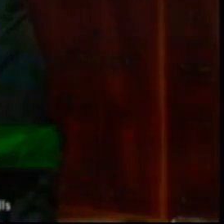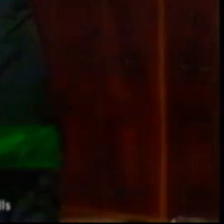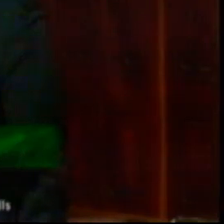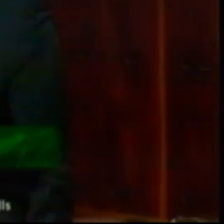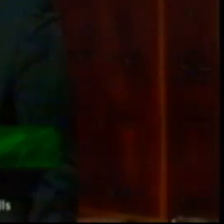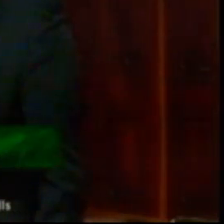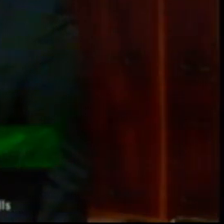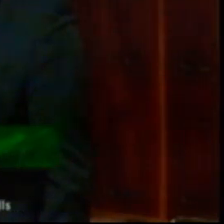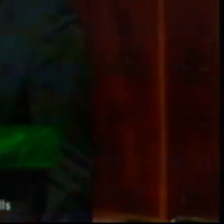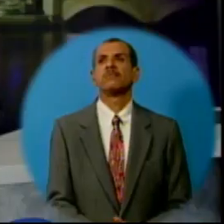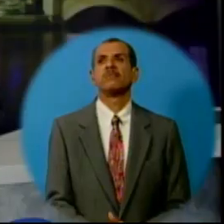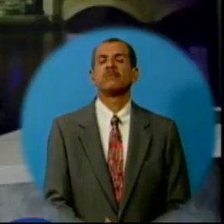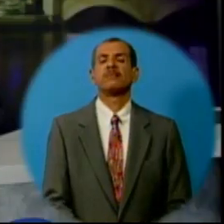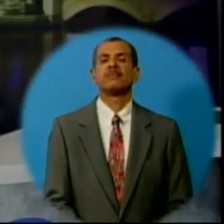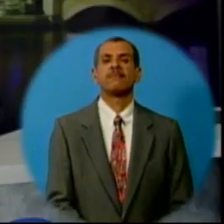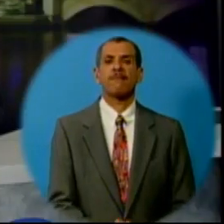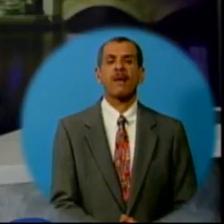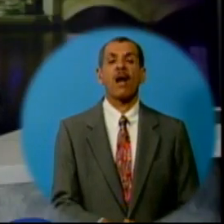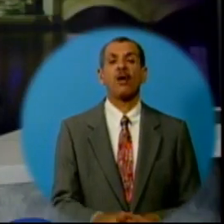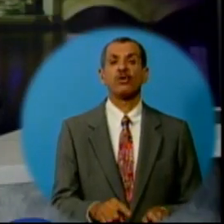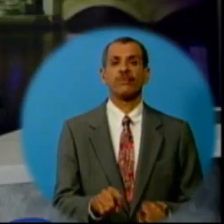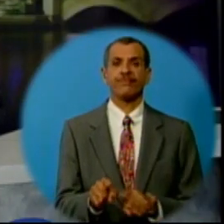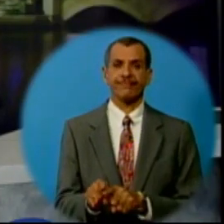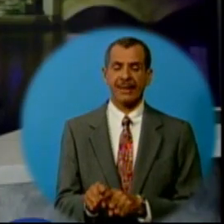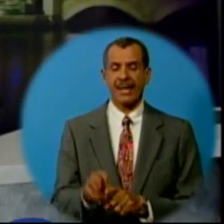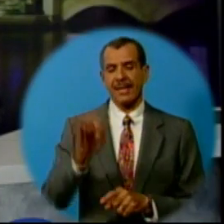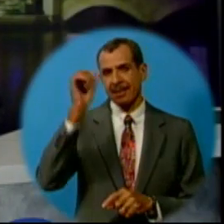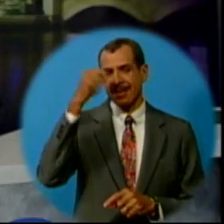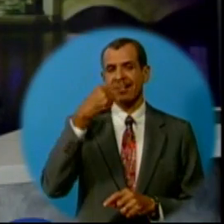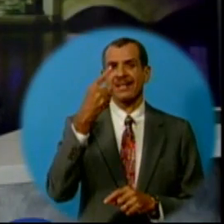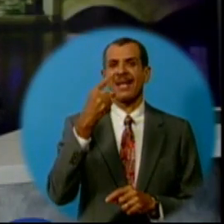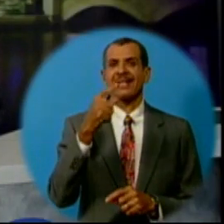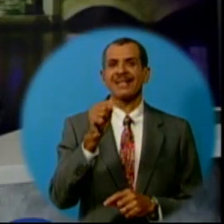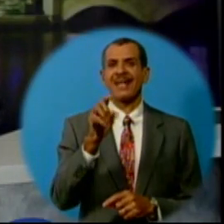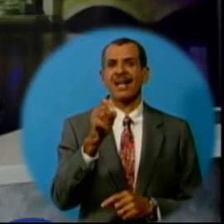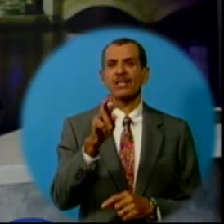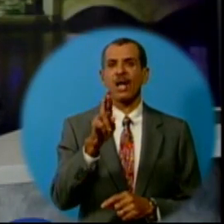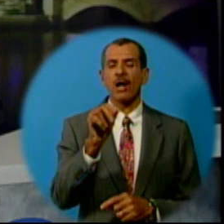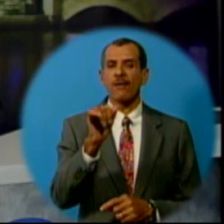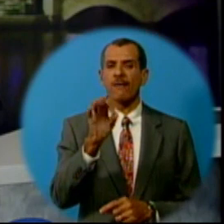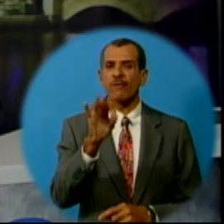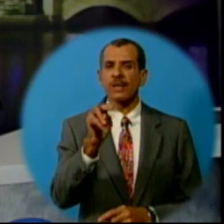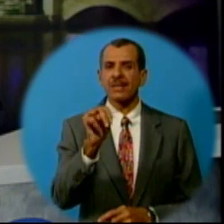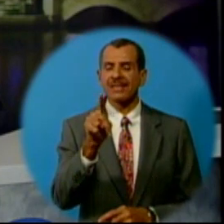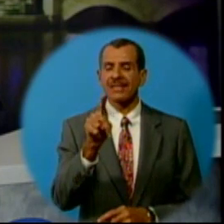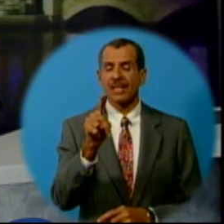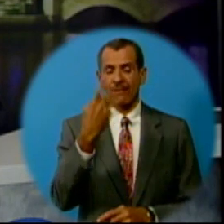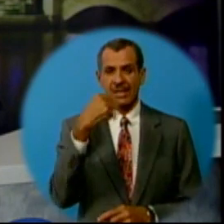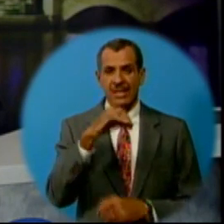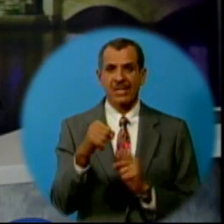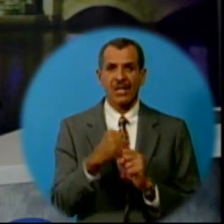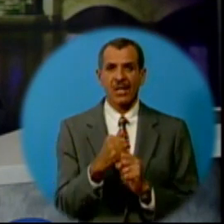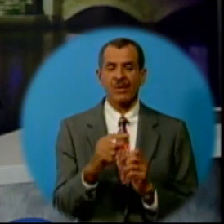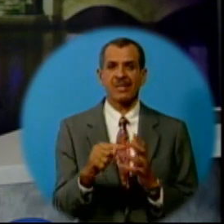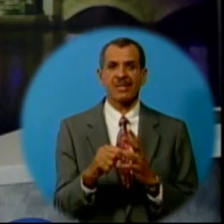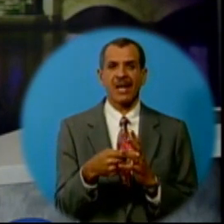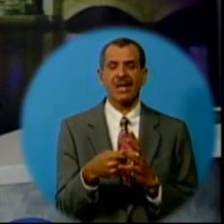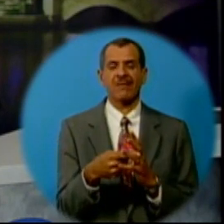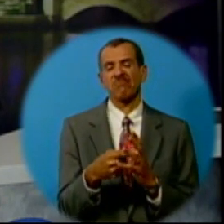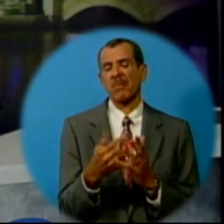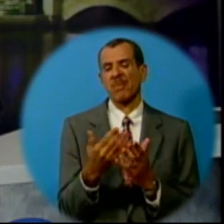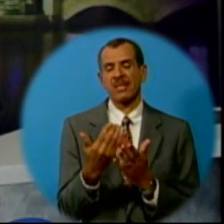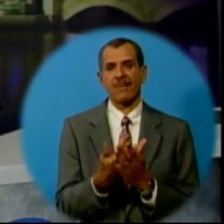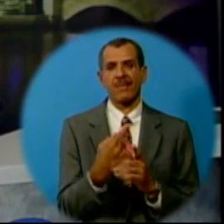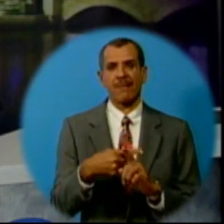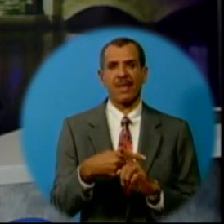financial difficulties. Meanwhile, Mr. Sinclair says tax refunds for returns filed this year should start from sometime